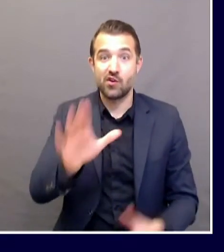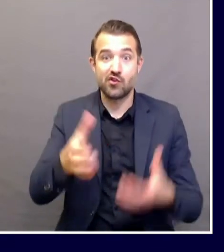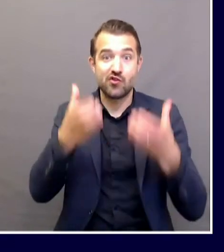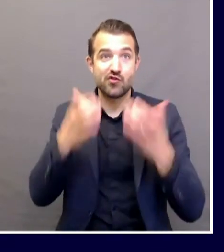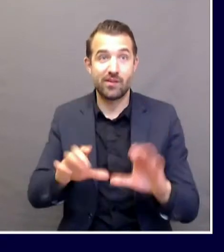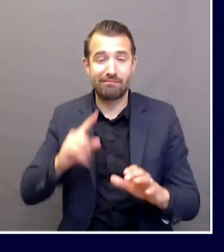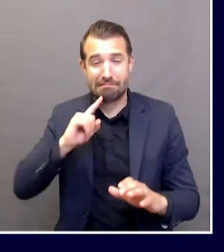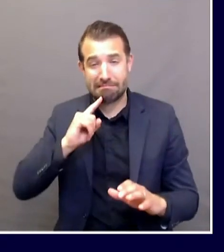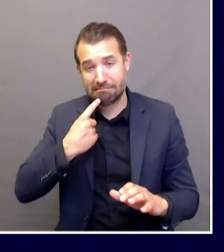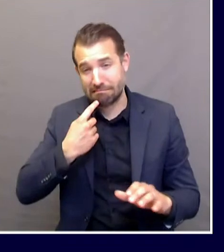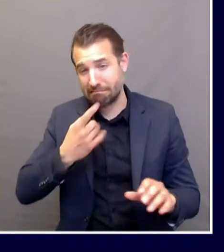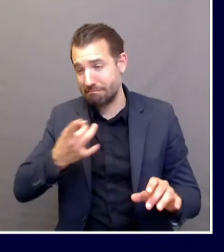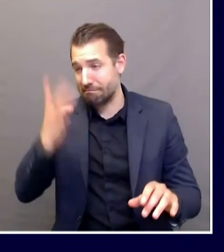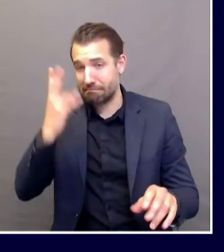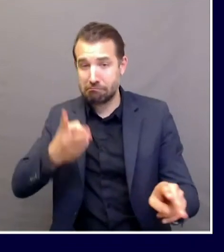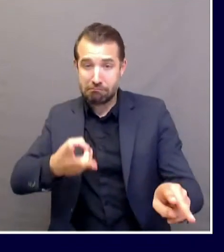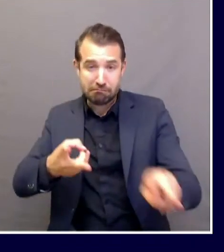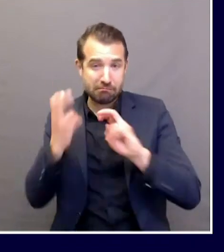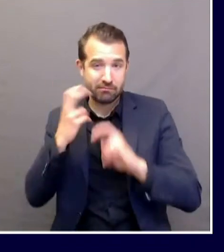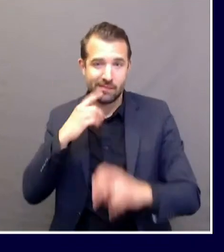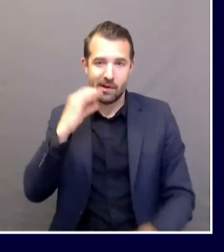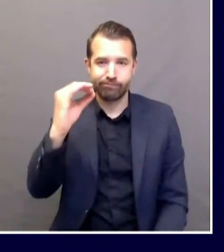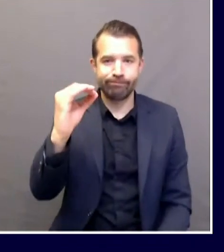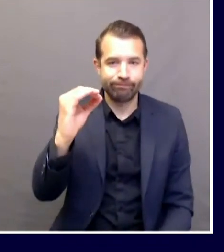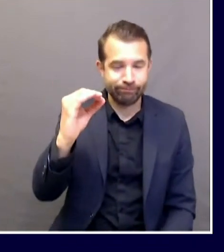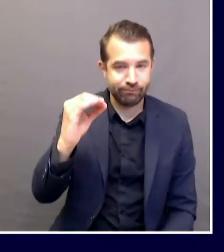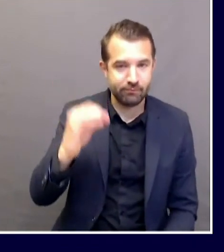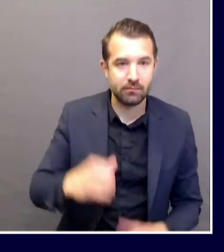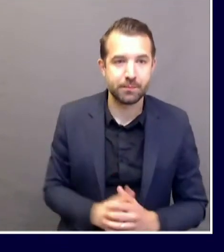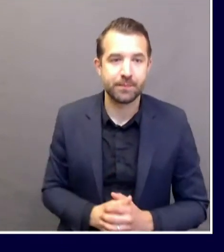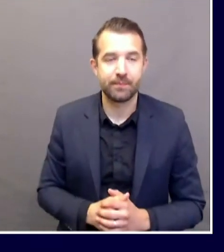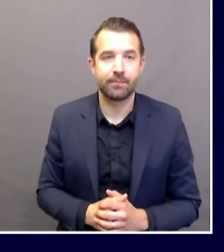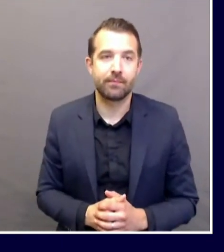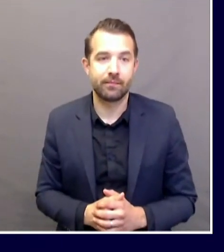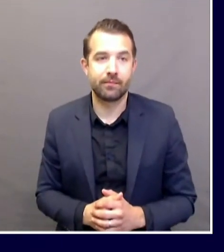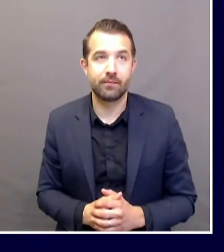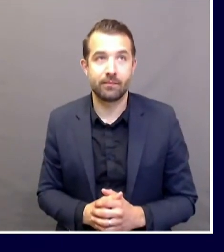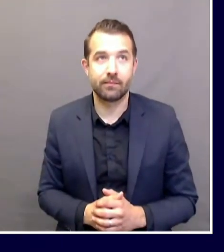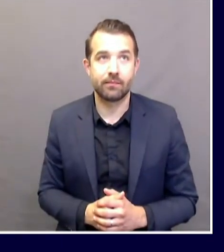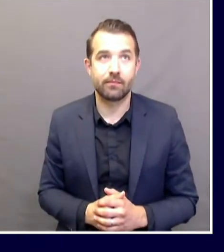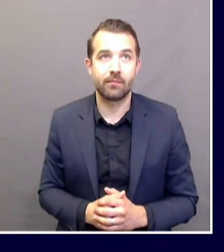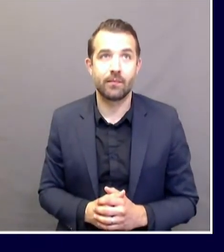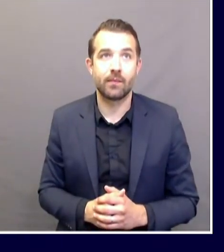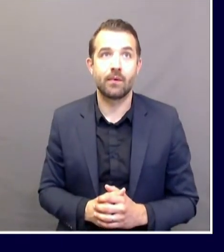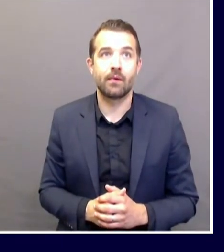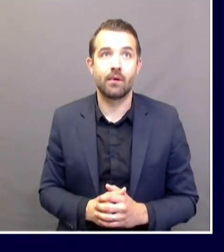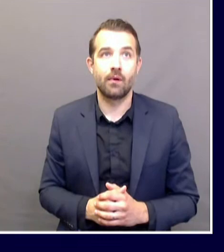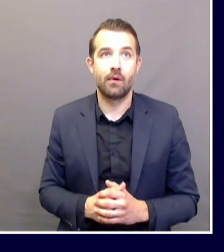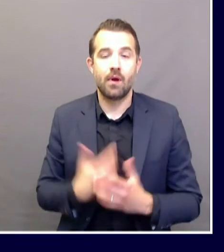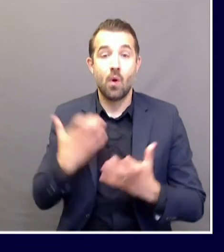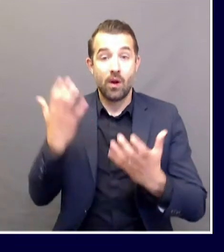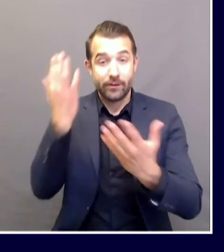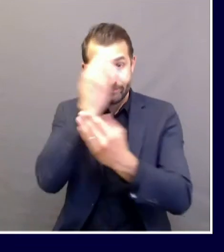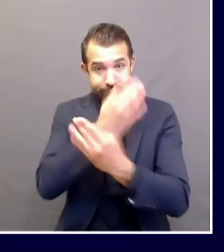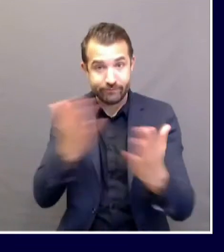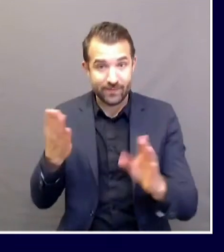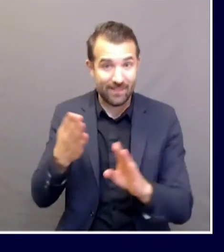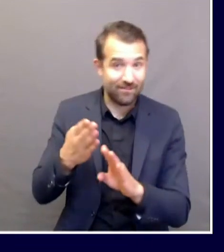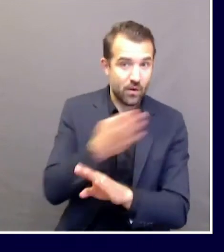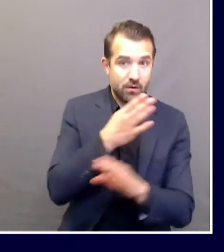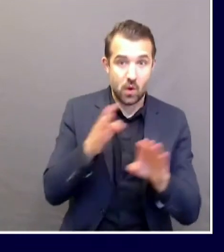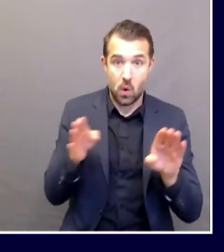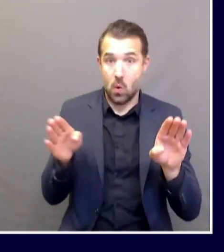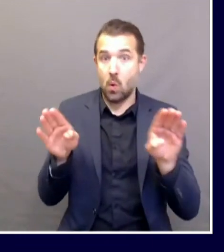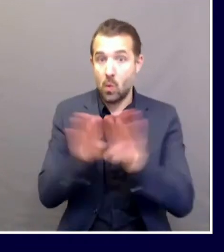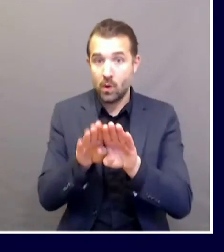Great. Thanks, Dr. Shah. Thanks, Robbie. One note to close out today on. There have been some questions that I wanted to